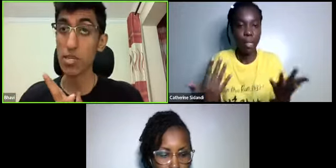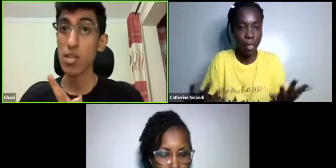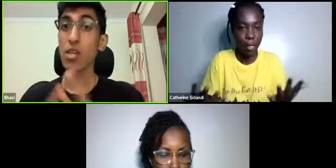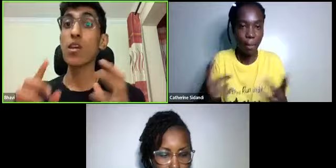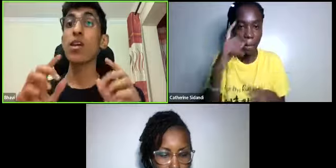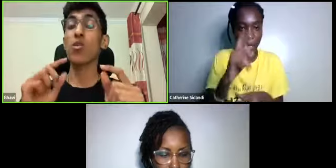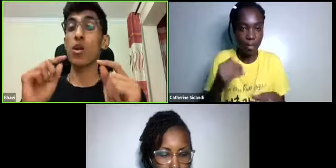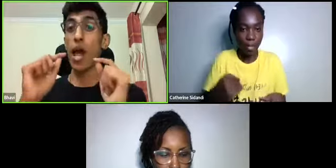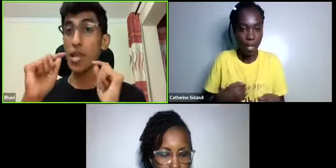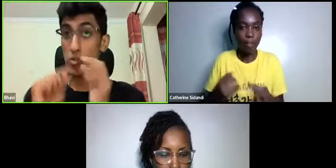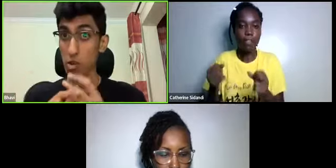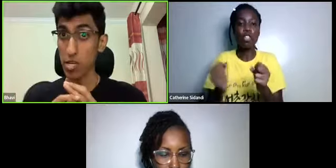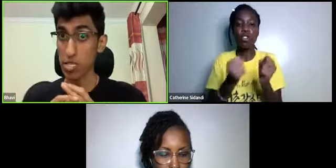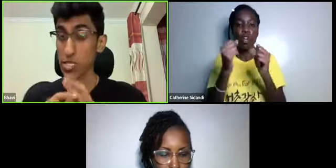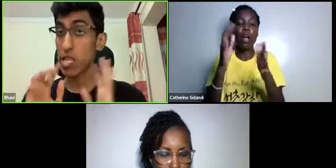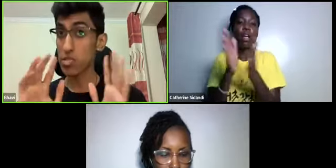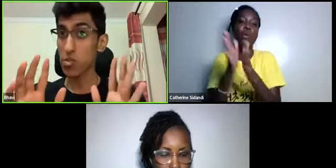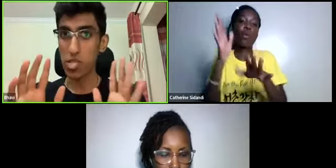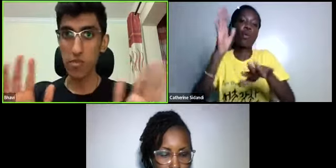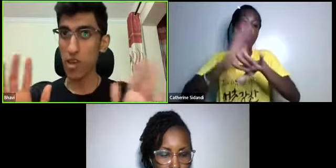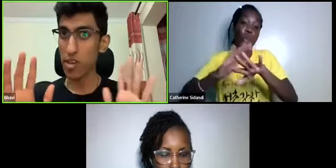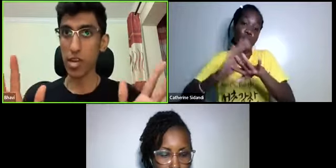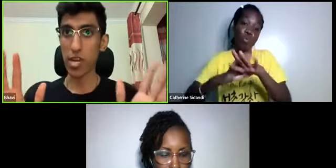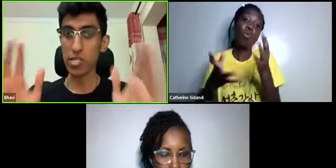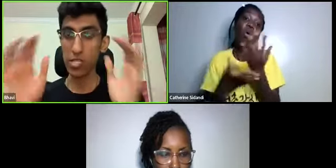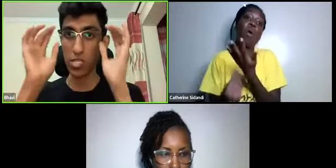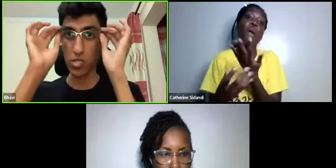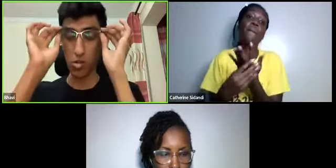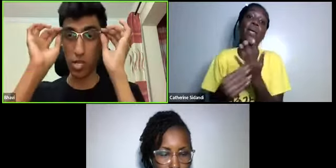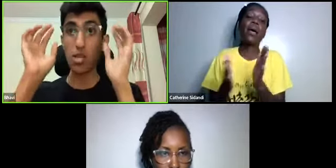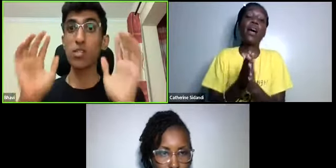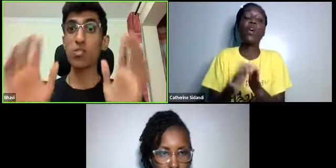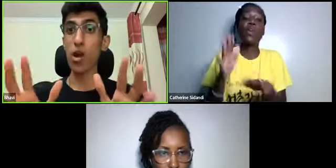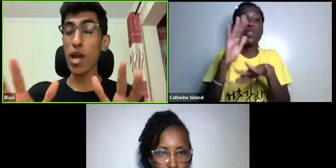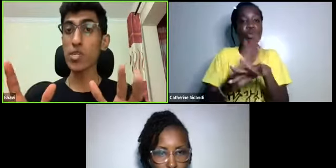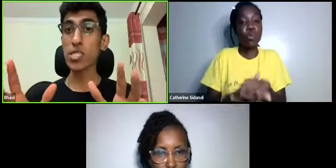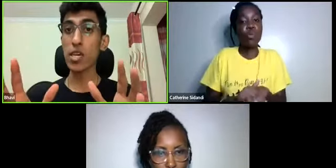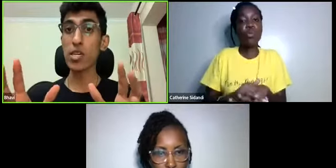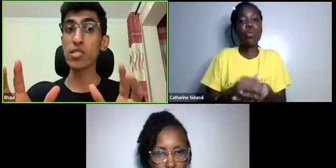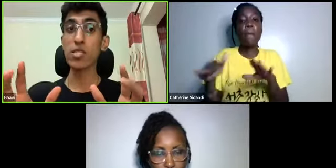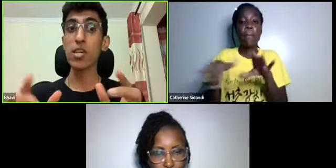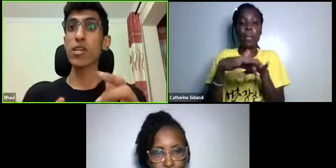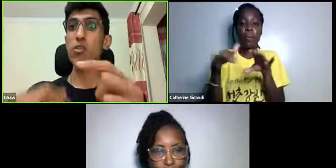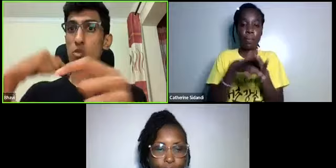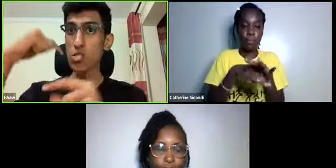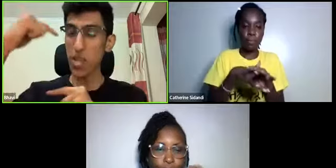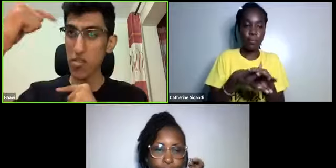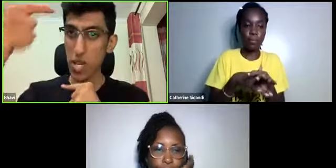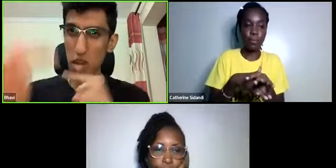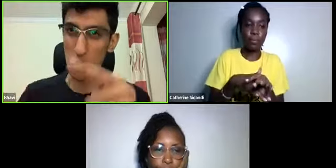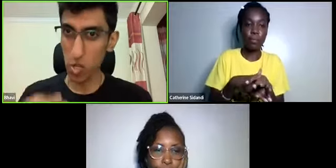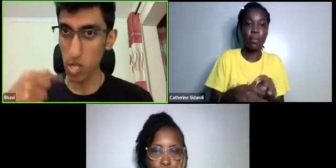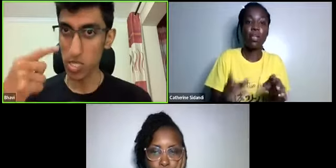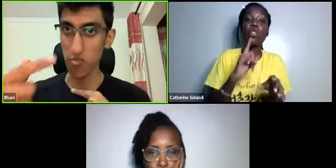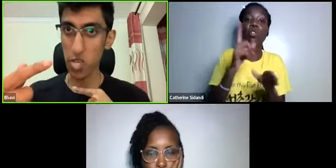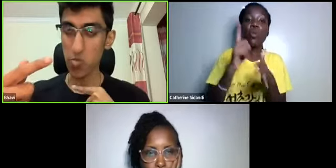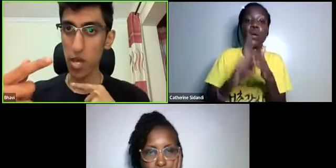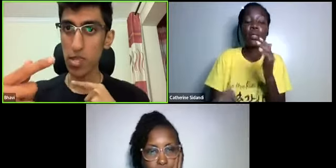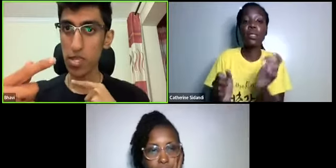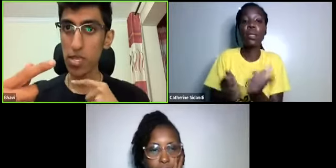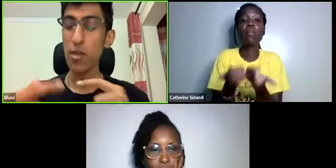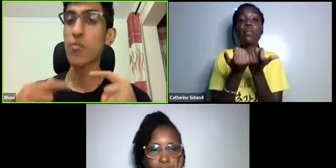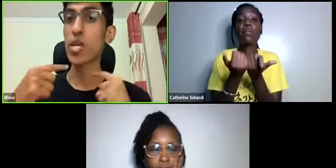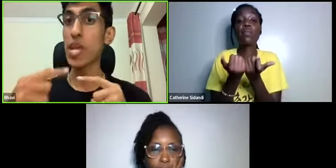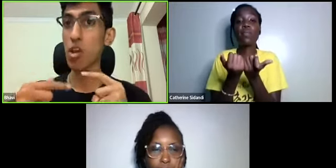copy and a good audience. Those are the 5 characteristics you need. So what happens here is you will spend $1,000 the first